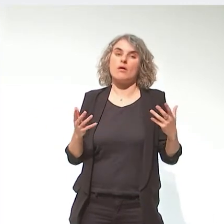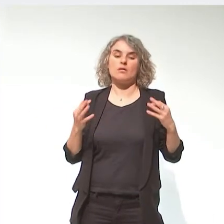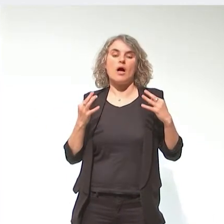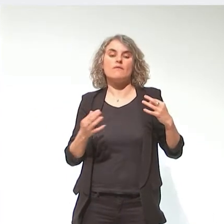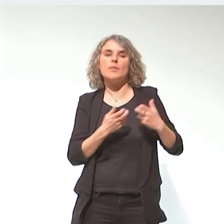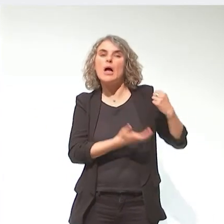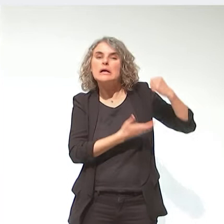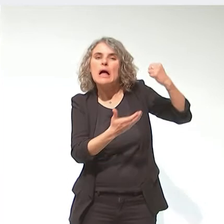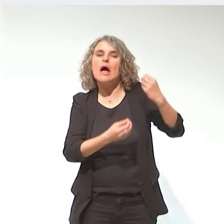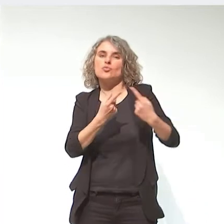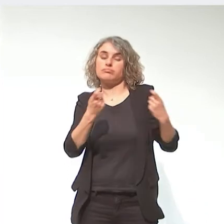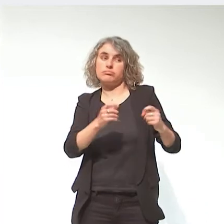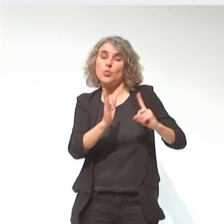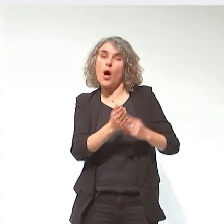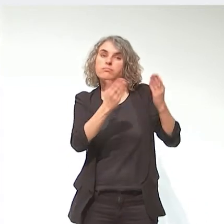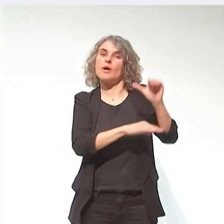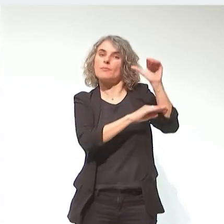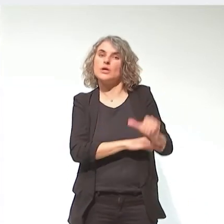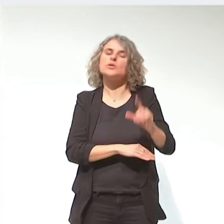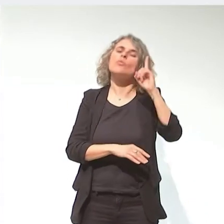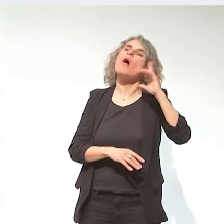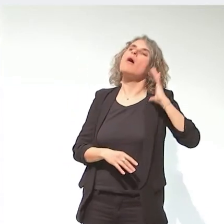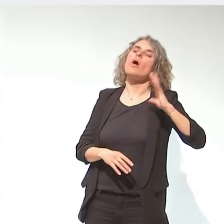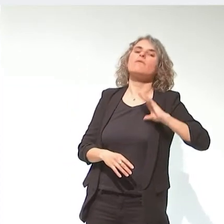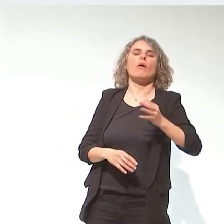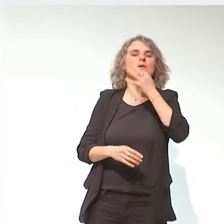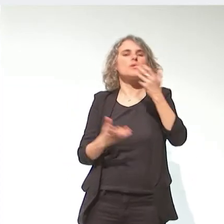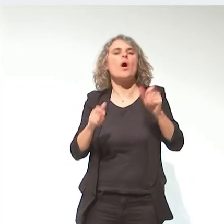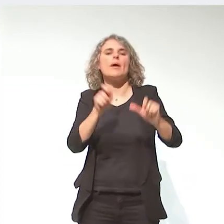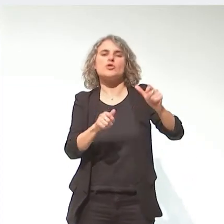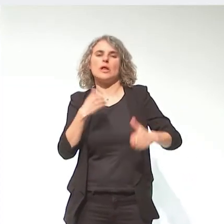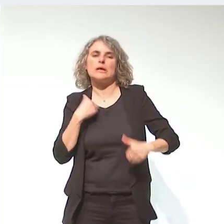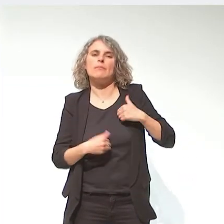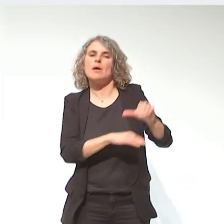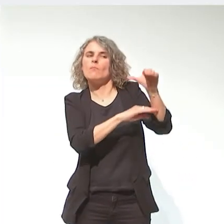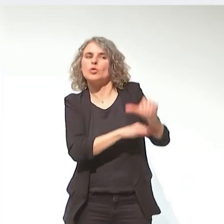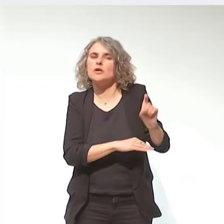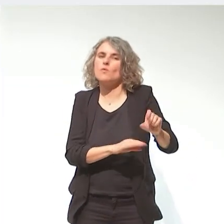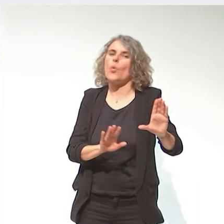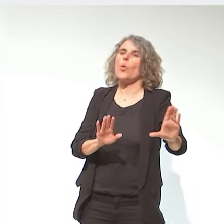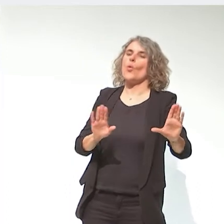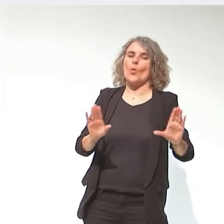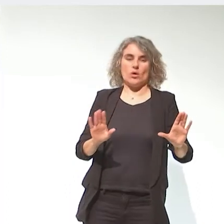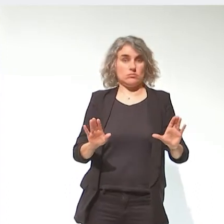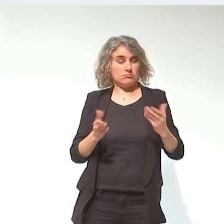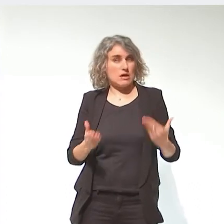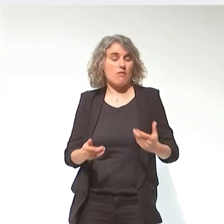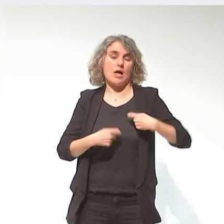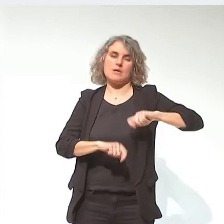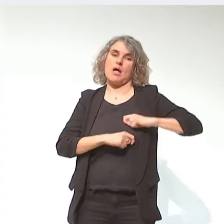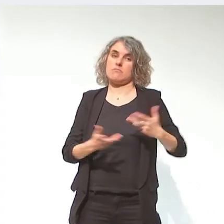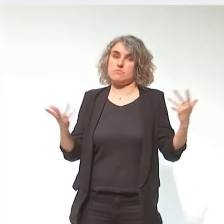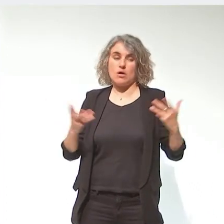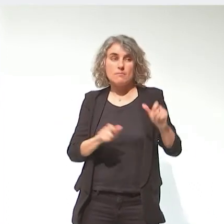to help us make decisions, particularly in inheritances. Of course, we need to safeguard